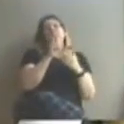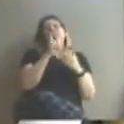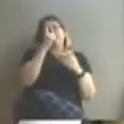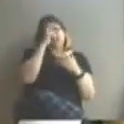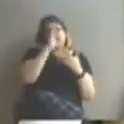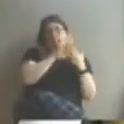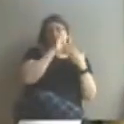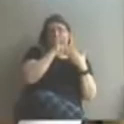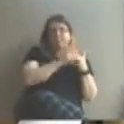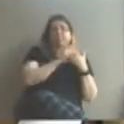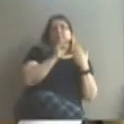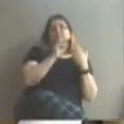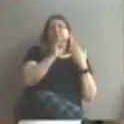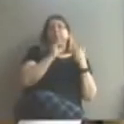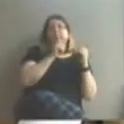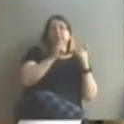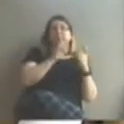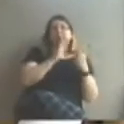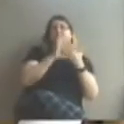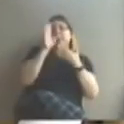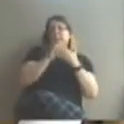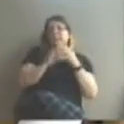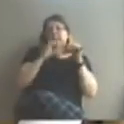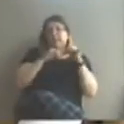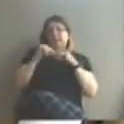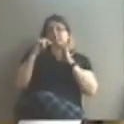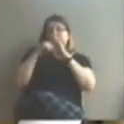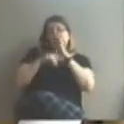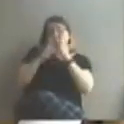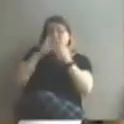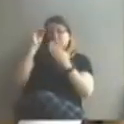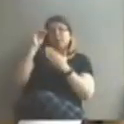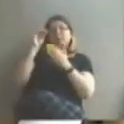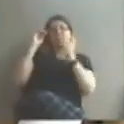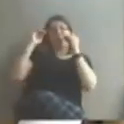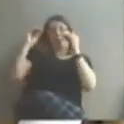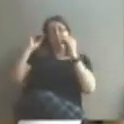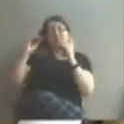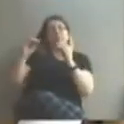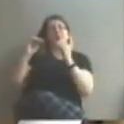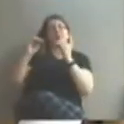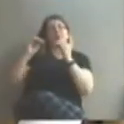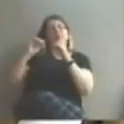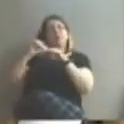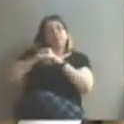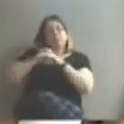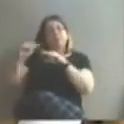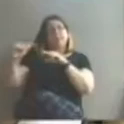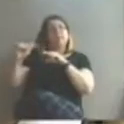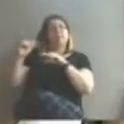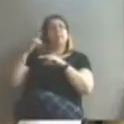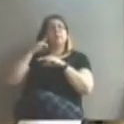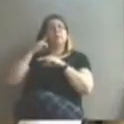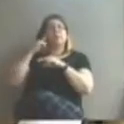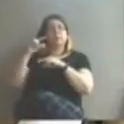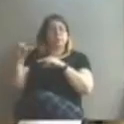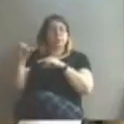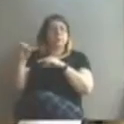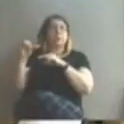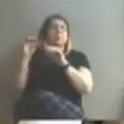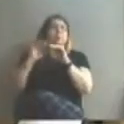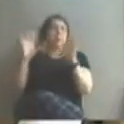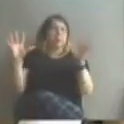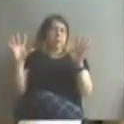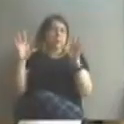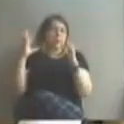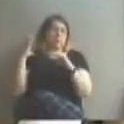think curriculum standards, think deeper learning, think teacher training, think goal clarity coaches, because I'm going to catch them in just a moment, so